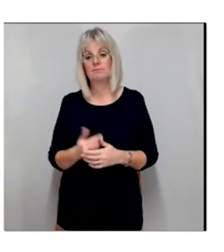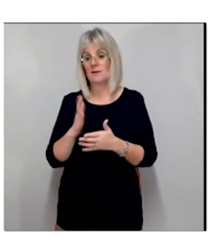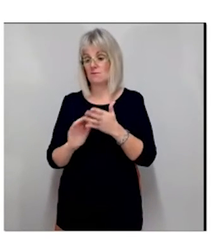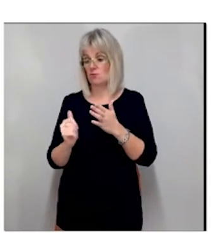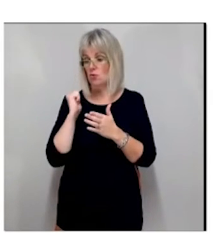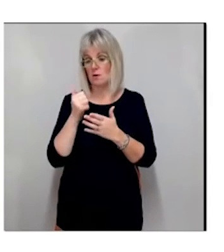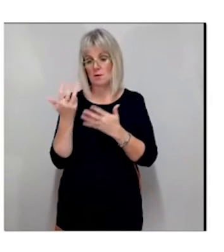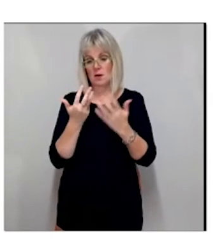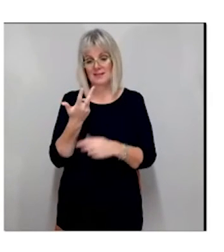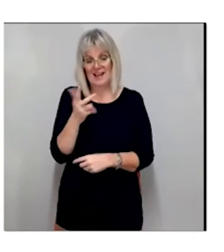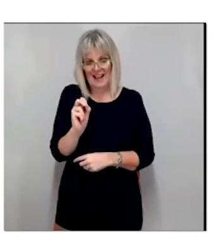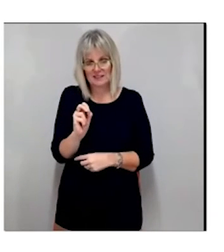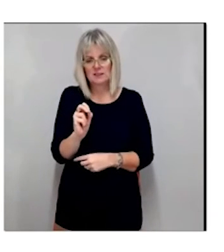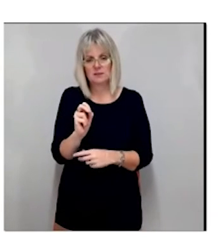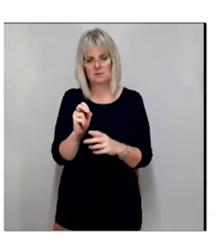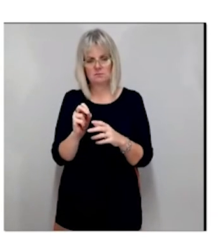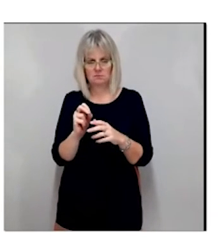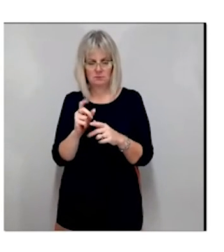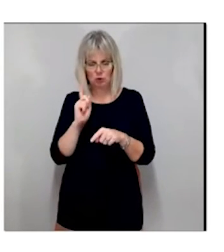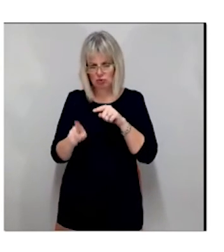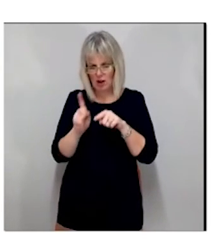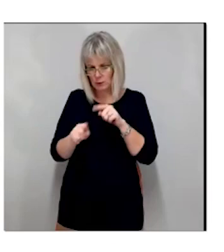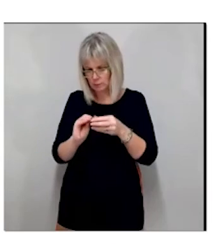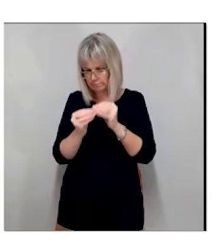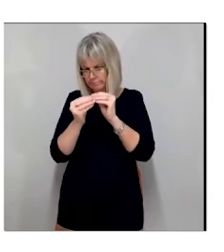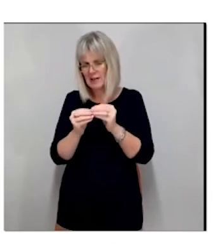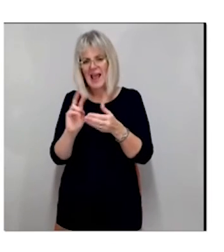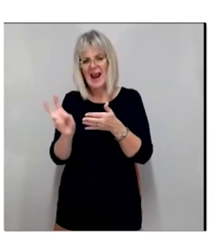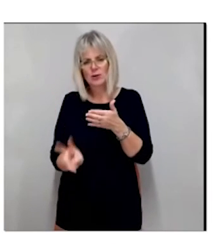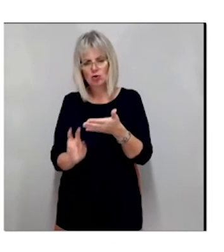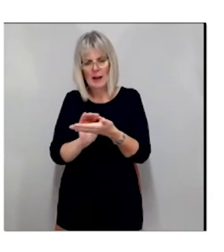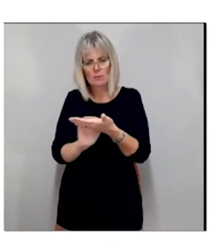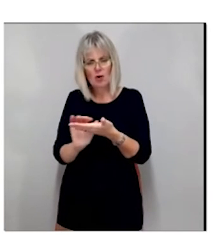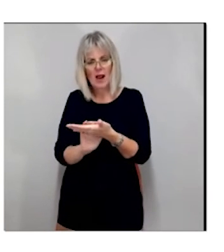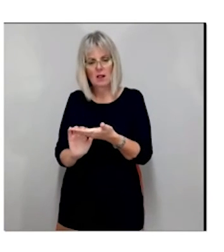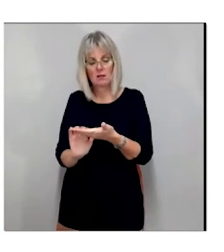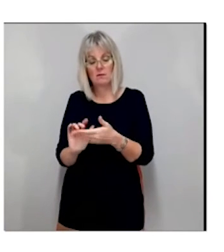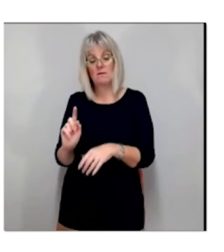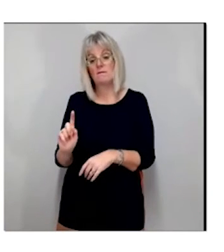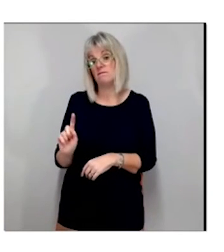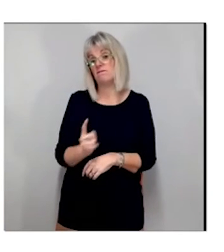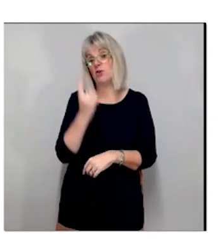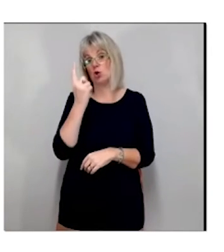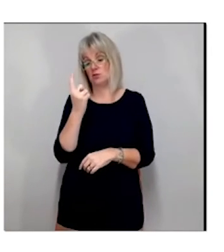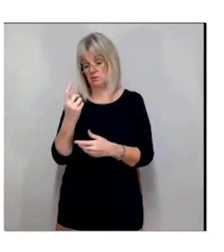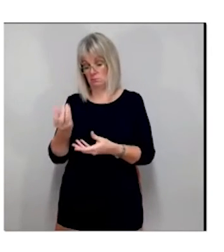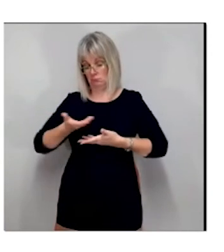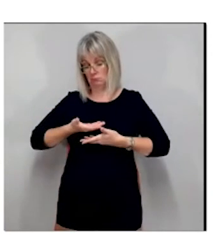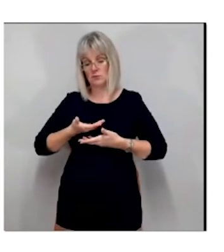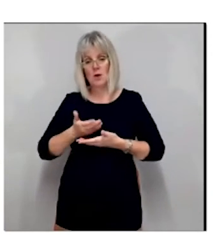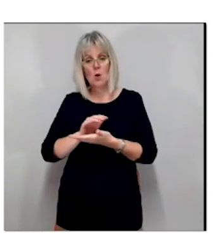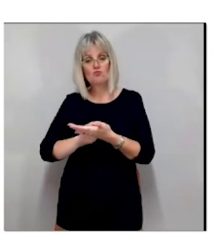devices which produce Braille electronically. I first came across the Braille Writer in 1984, designed